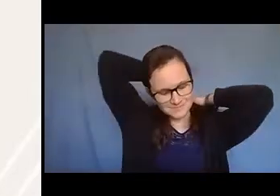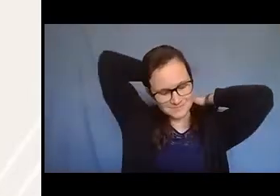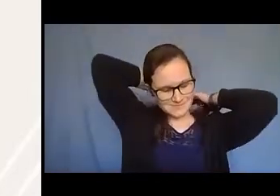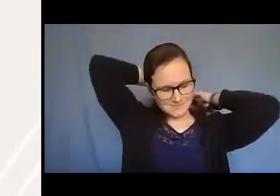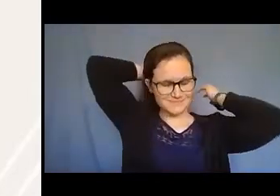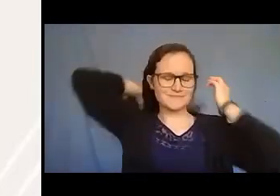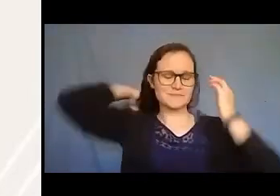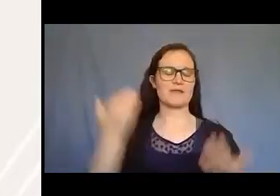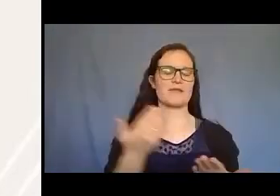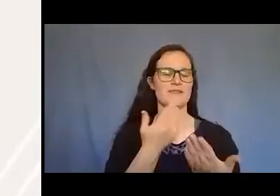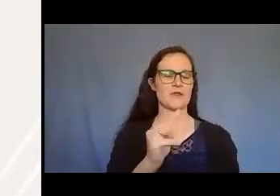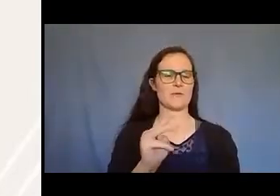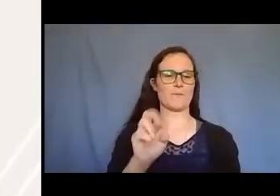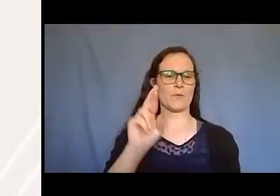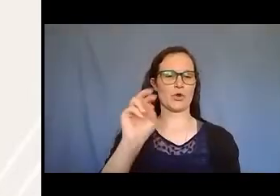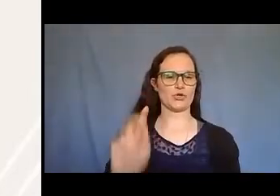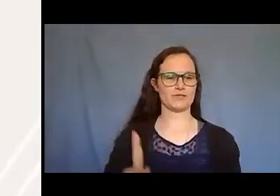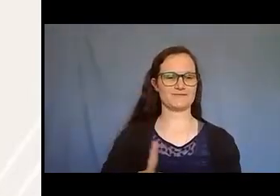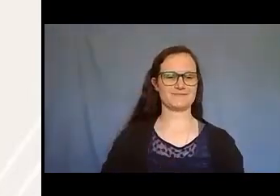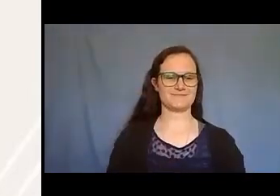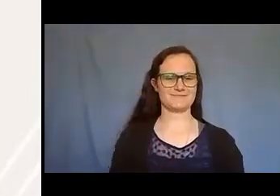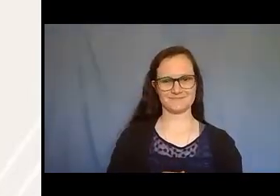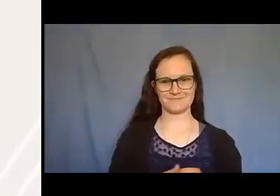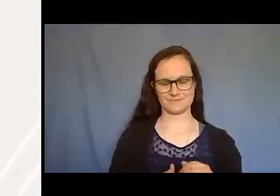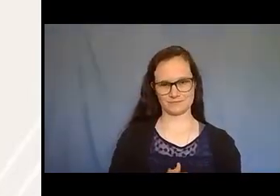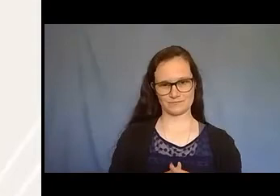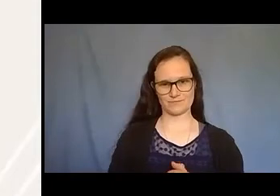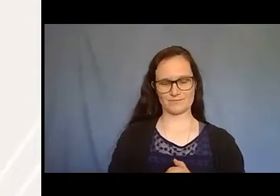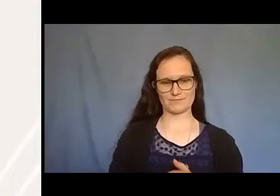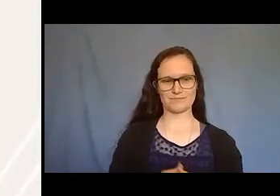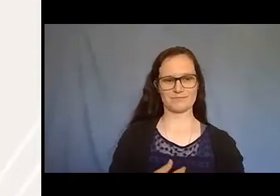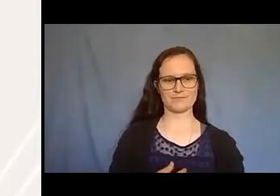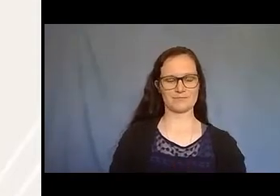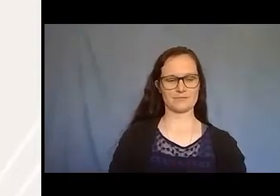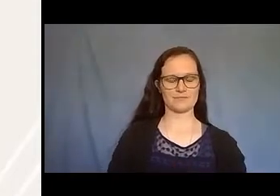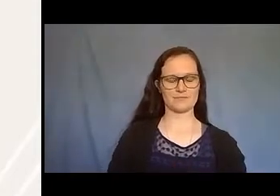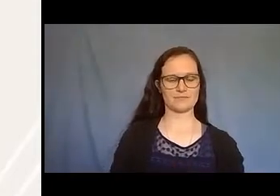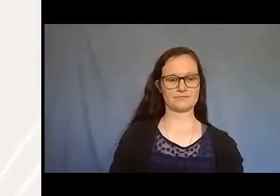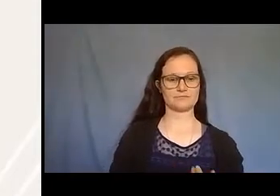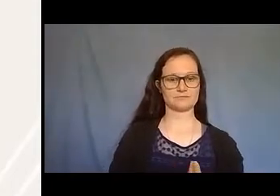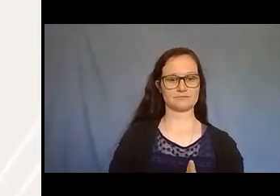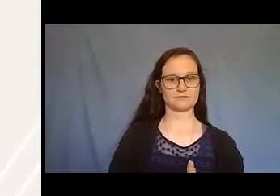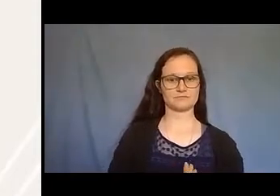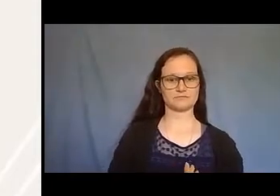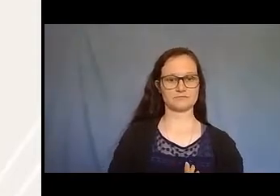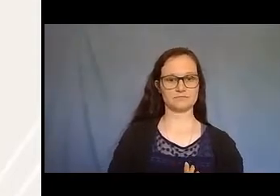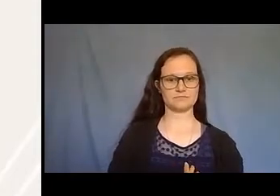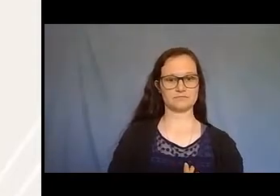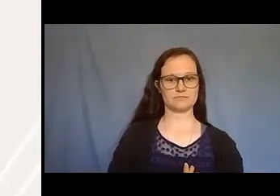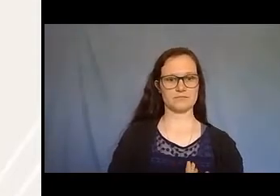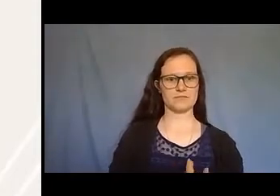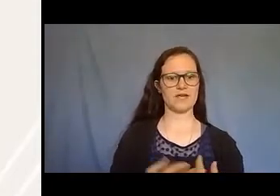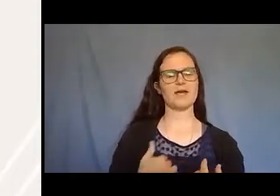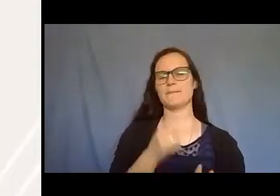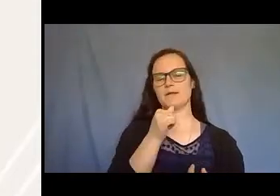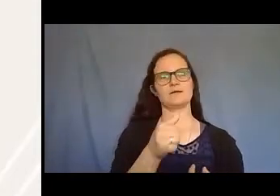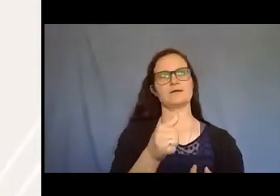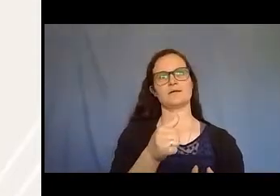Okay, thanks, Mark. I figured I would spare you guys hearing my bio yet again.